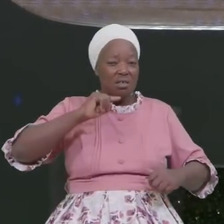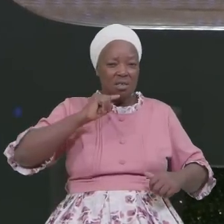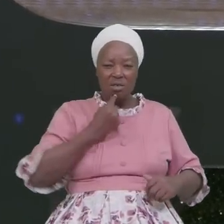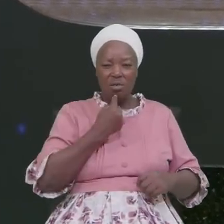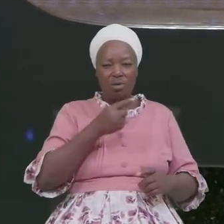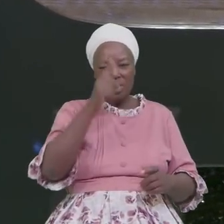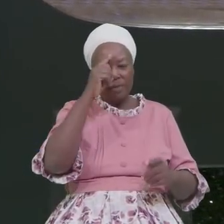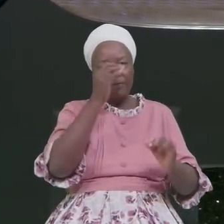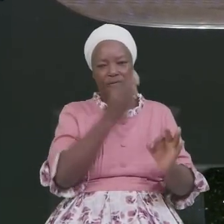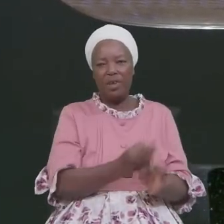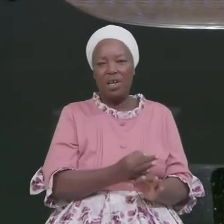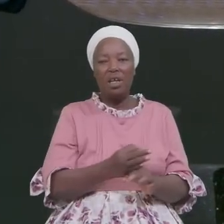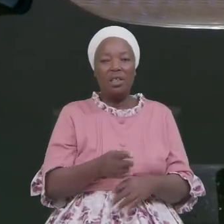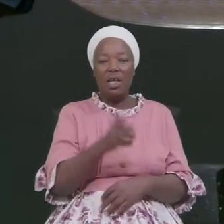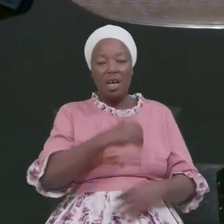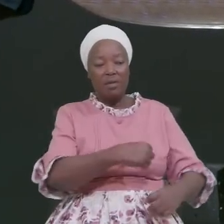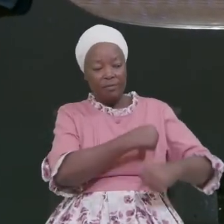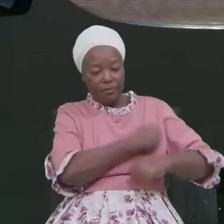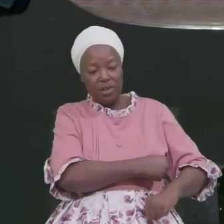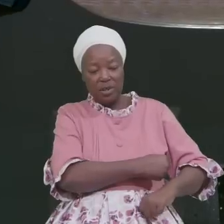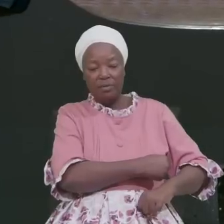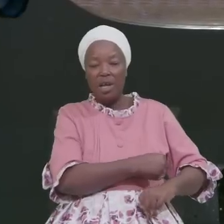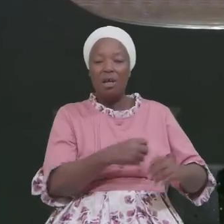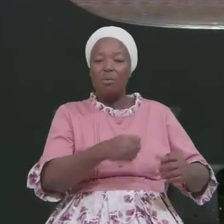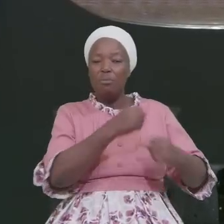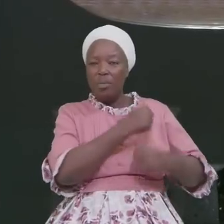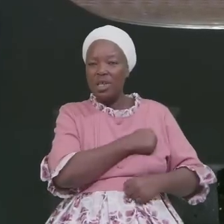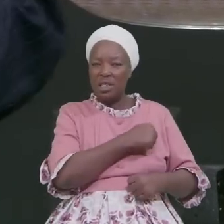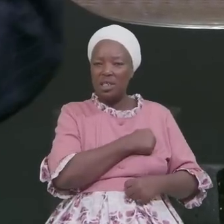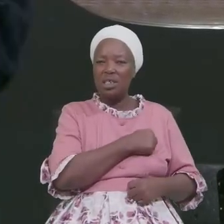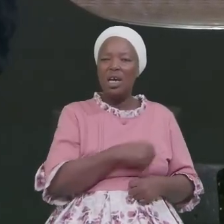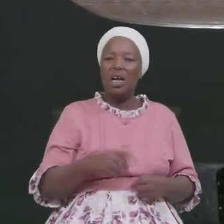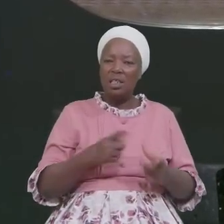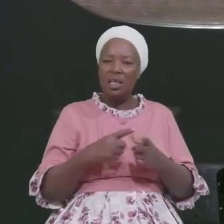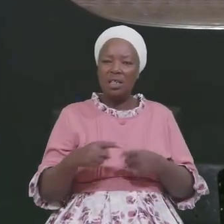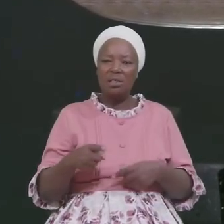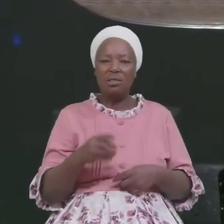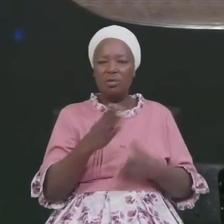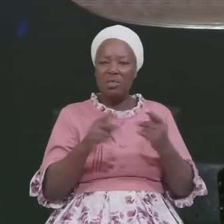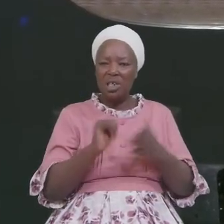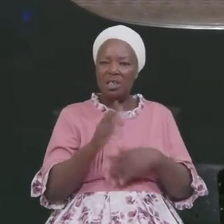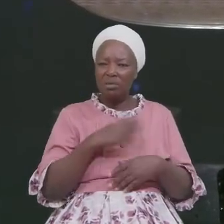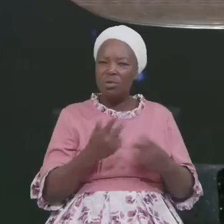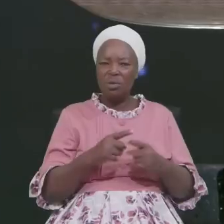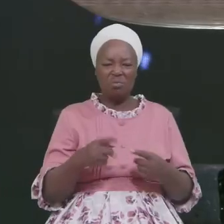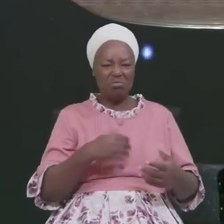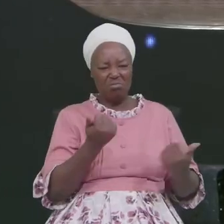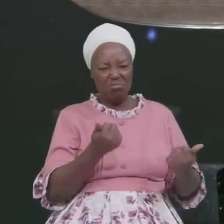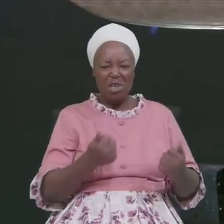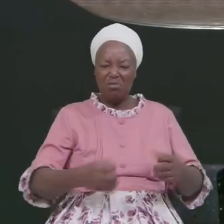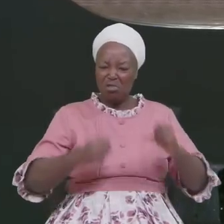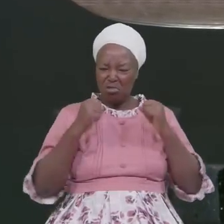Their fortified militancy. You know, somebody might be militant, maybe naturally. That's